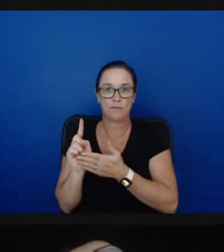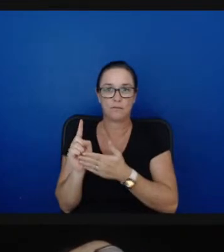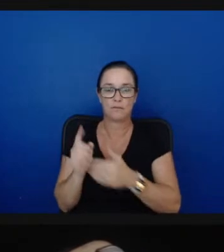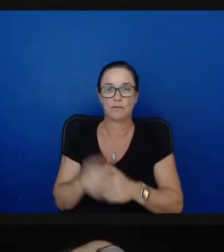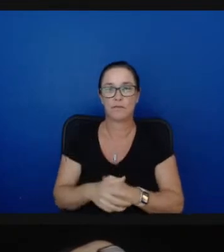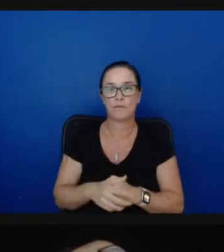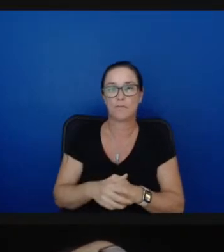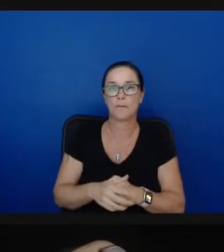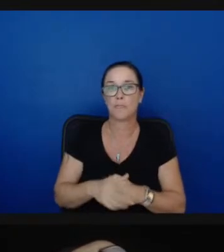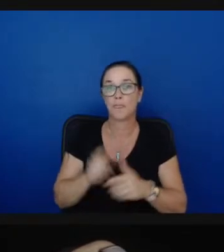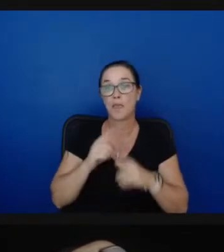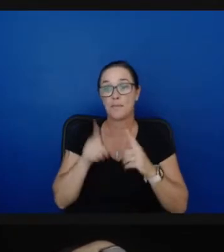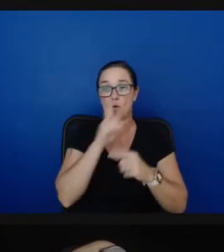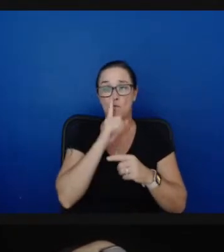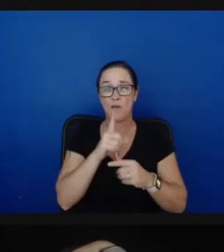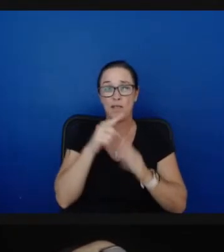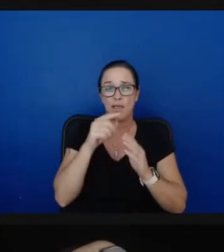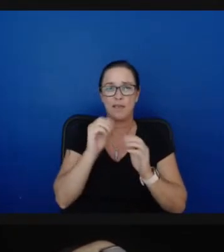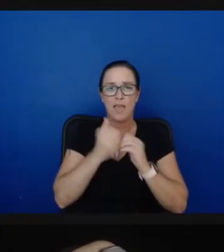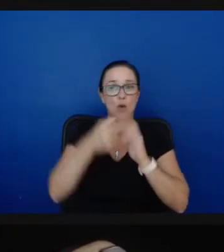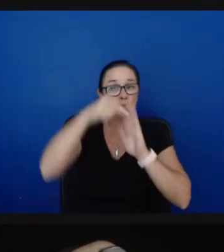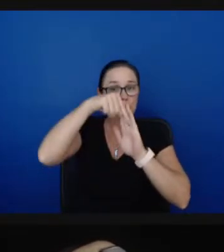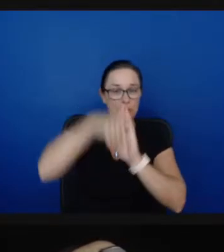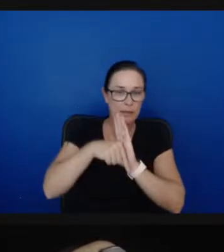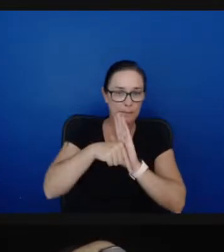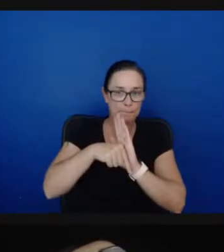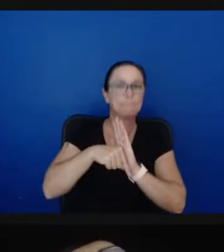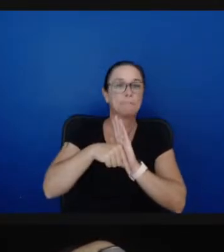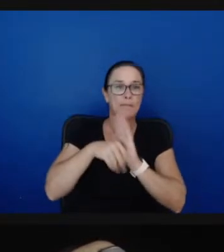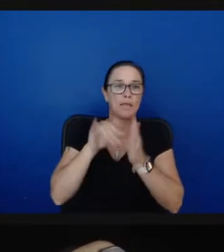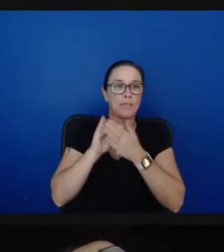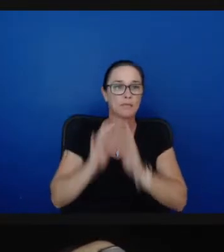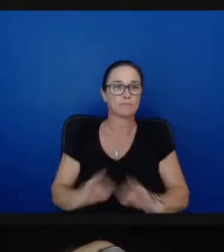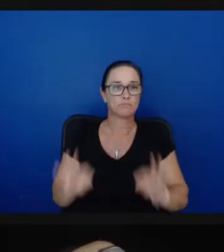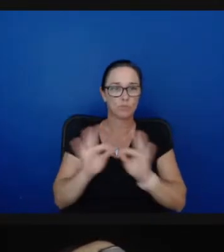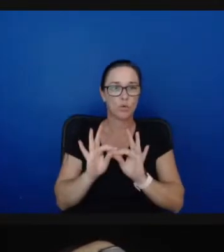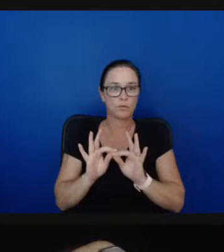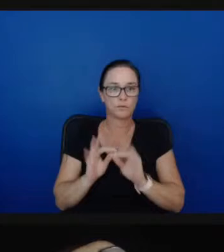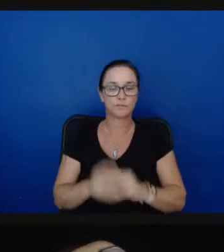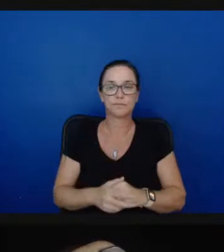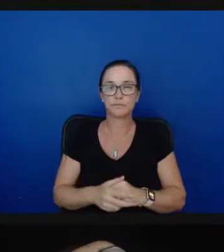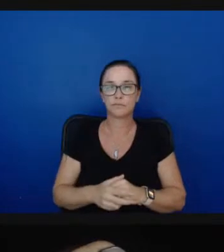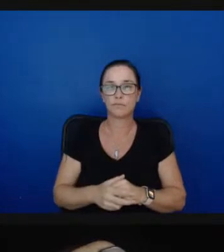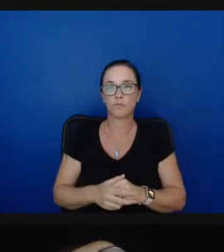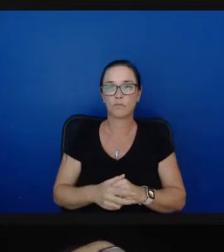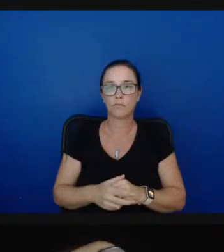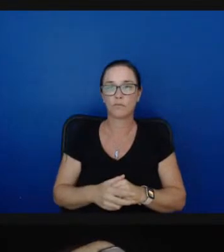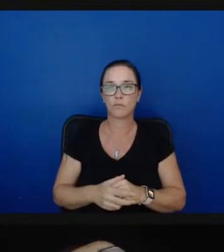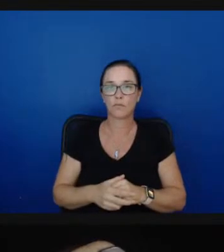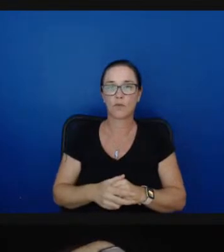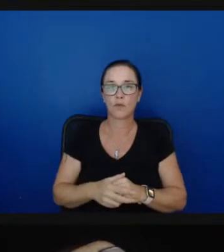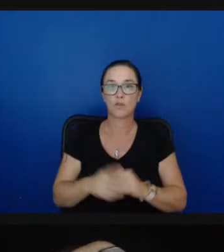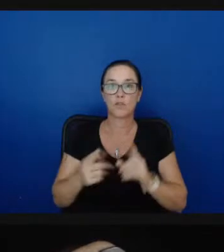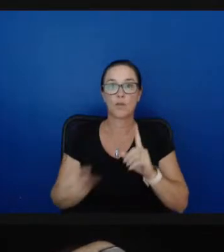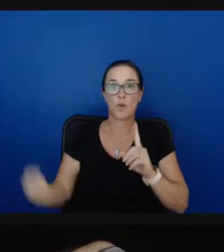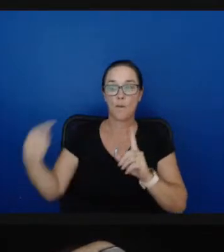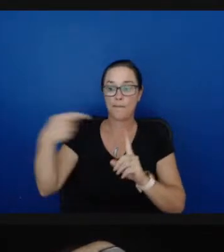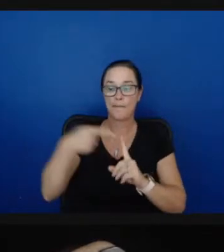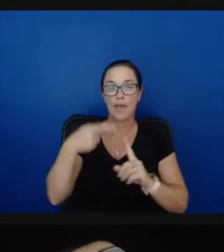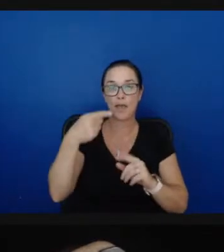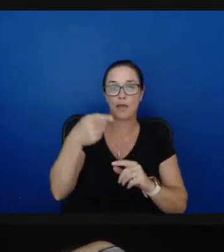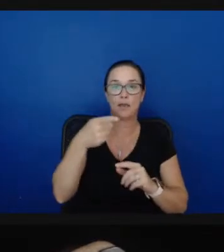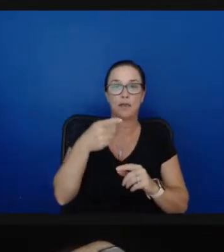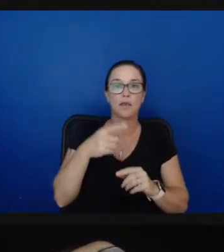But really the depths are what's important here, which is why we come back to this plot where it does color them by